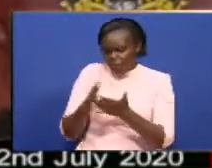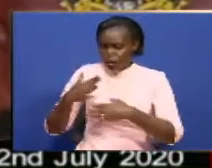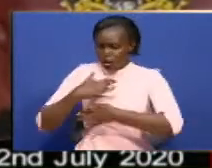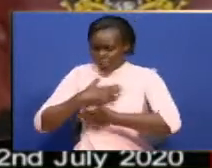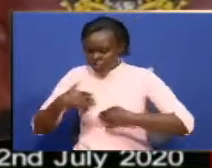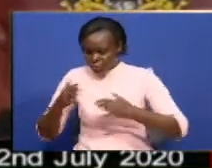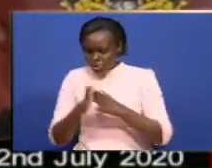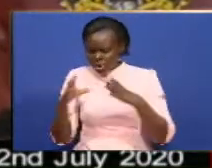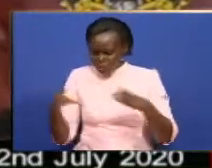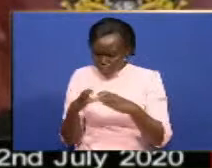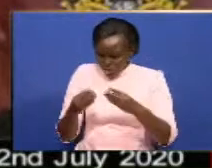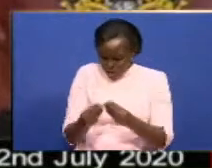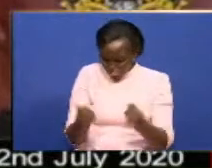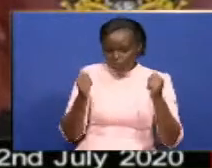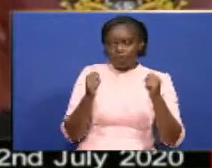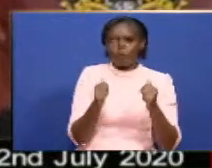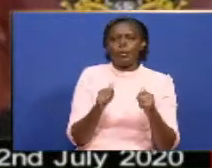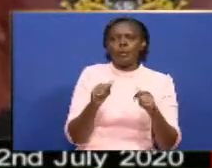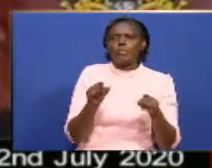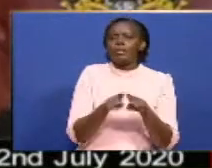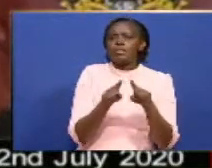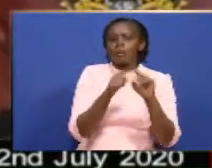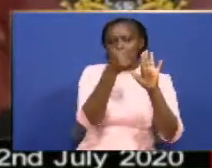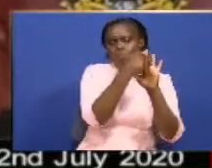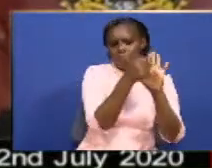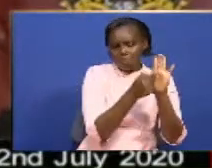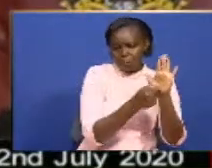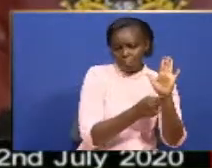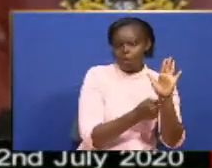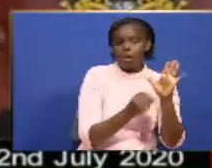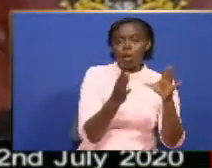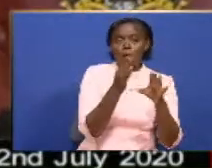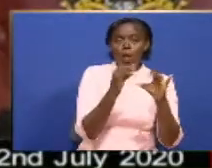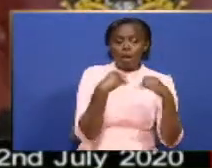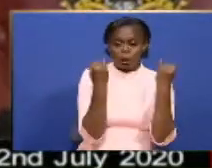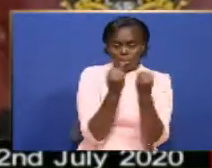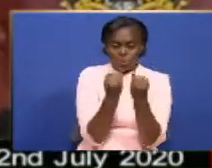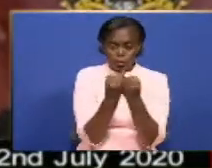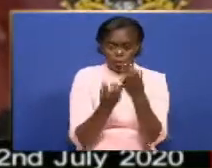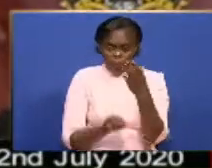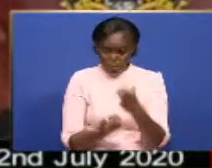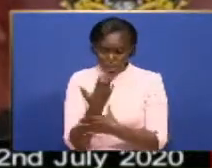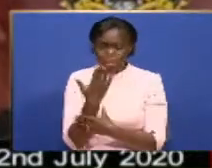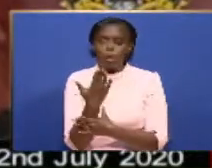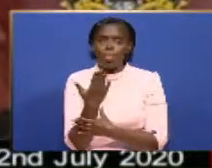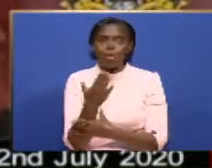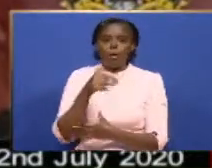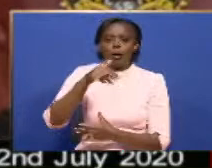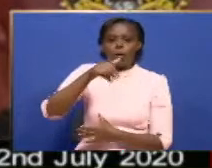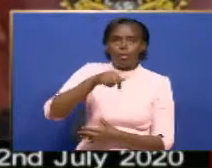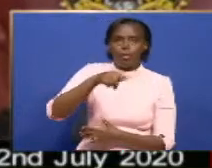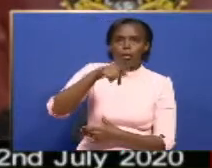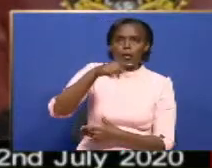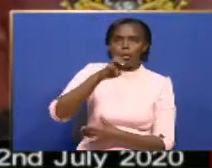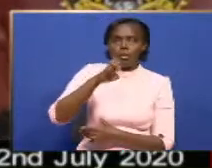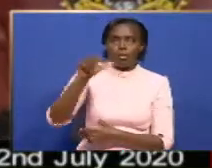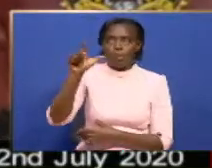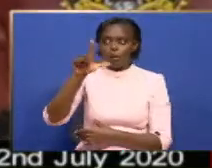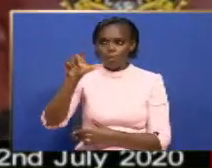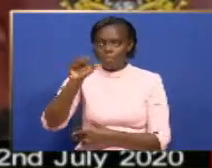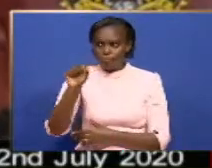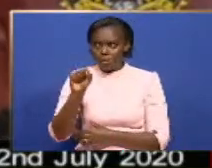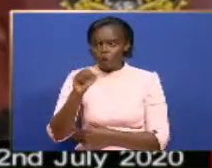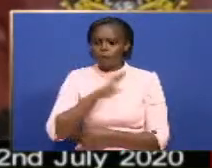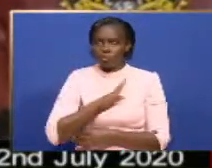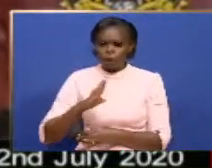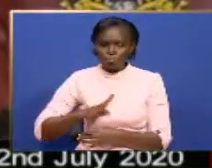eliminated. We have a number of bodies that are being formed, including the appeals board, so that no longer one person